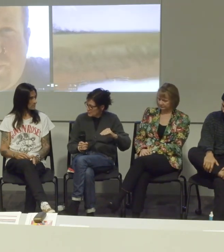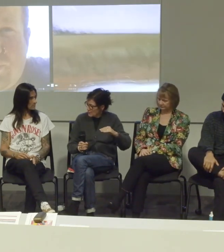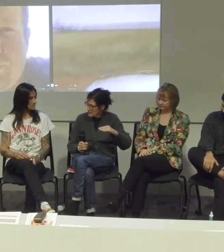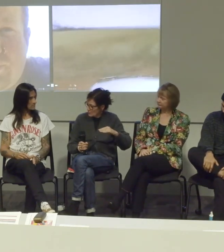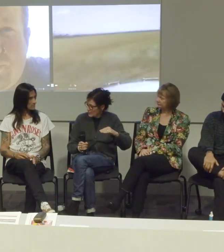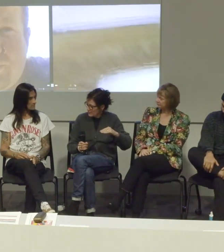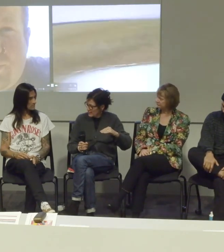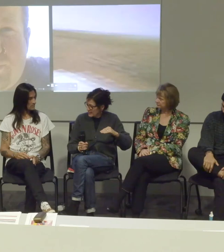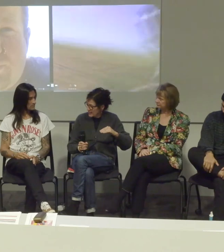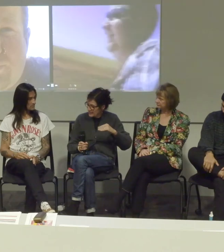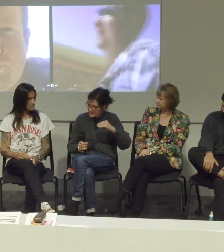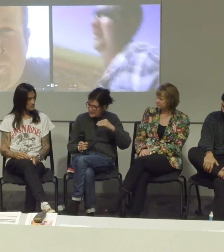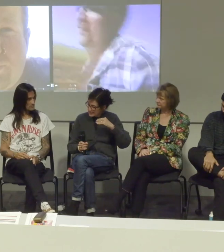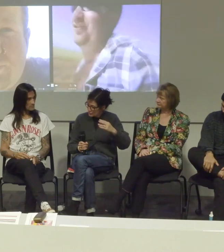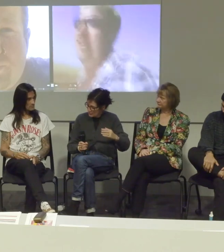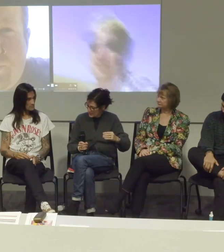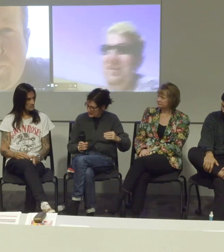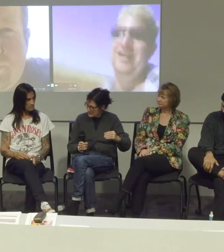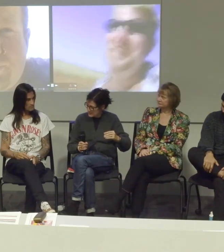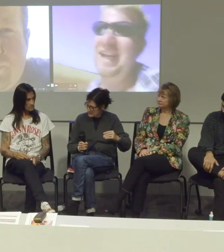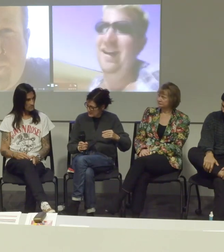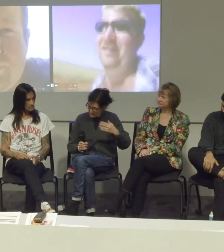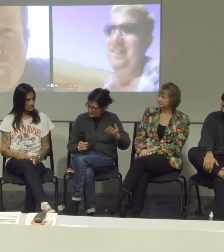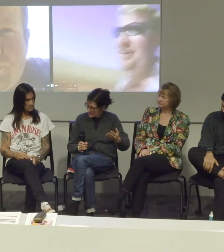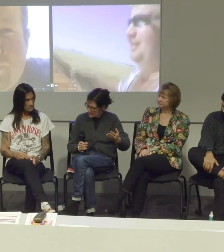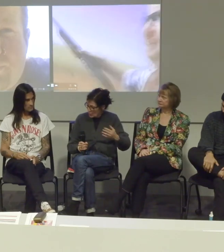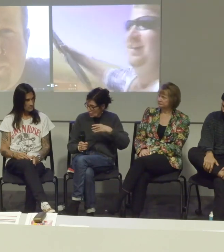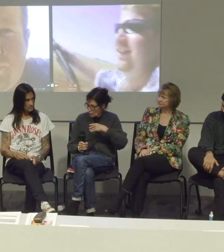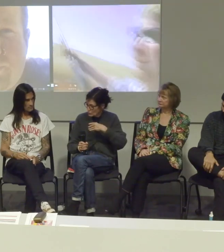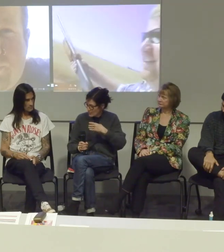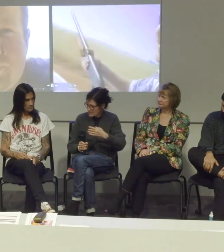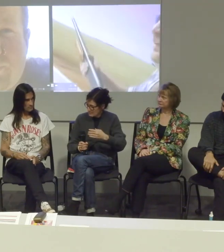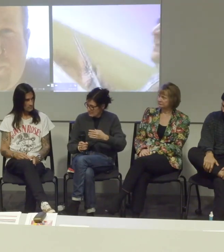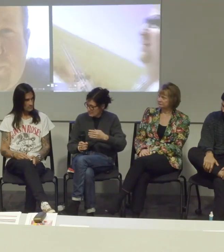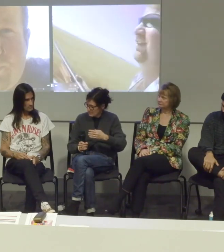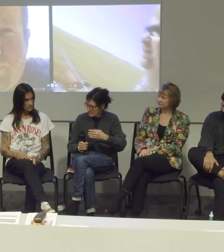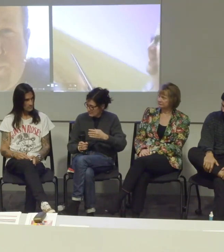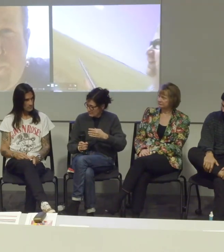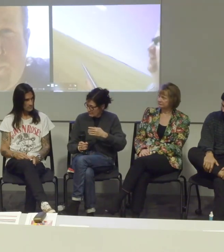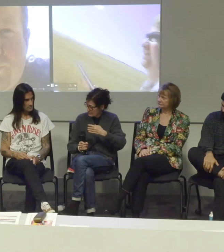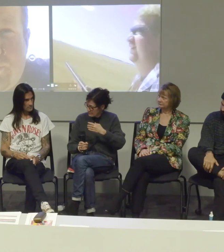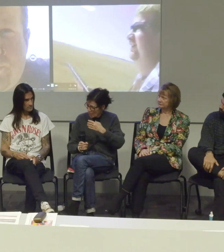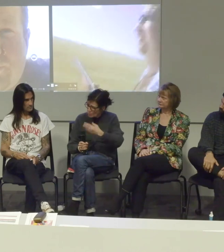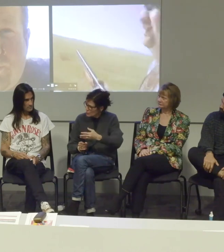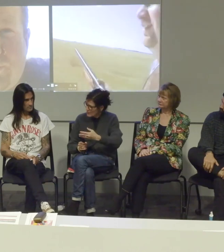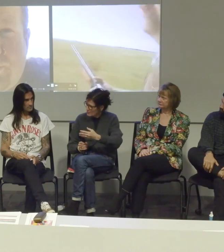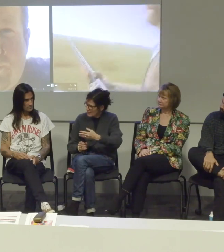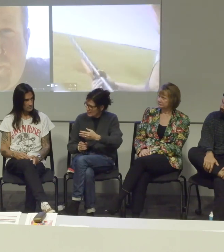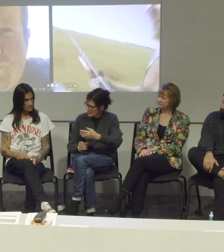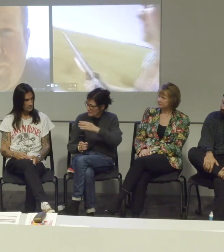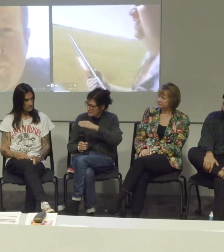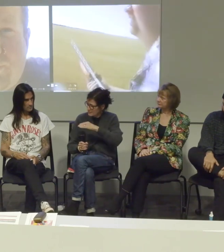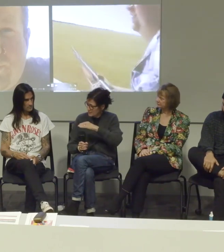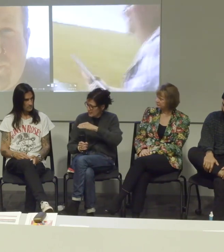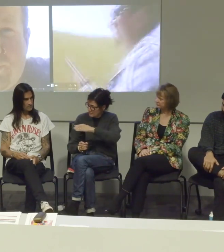issues in finding a way that they can externalize something, or just a more developed, you